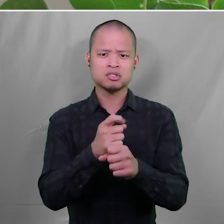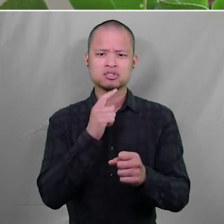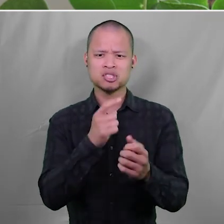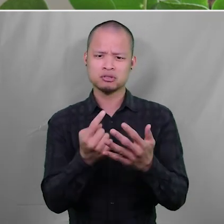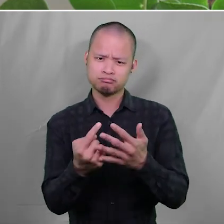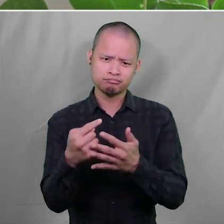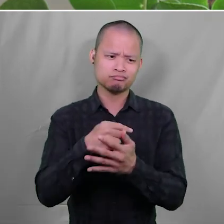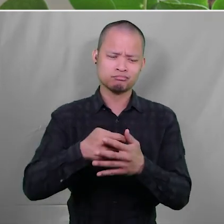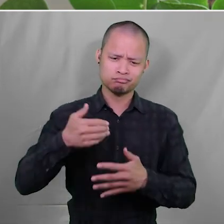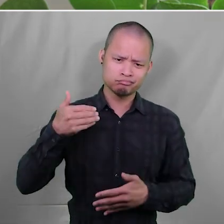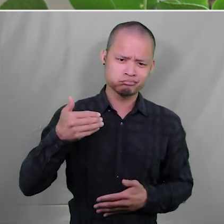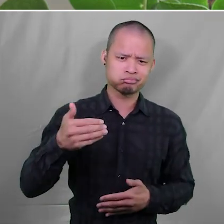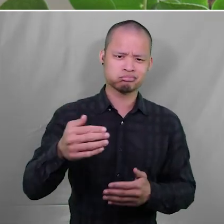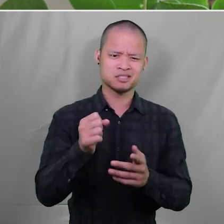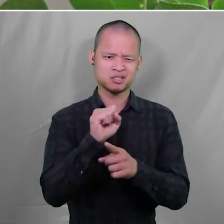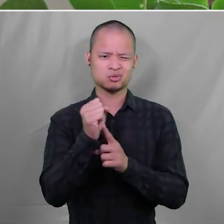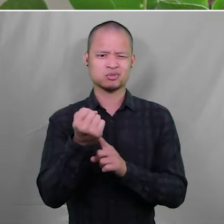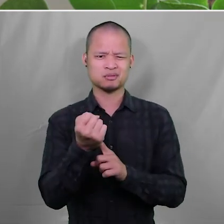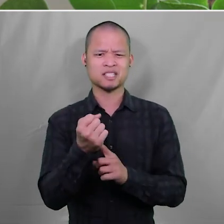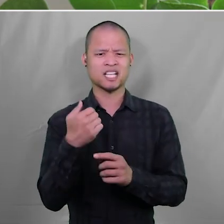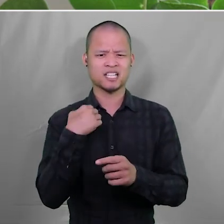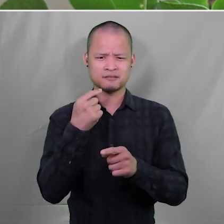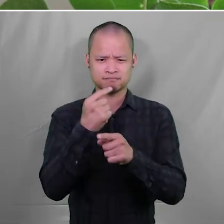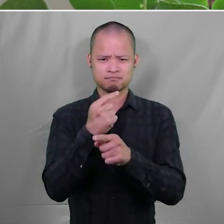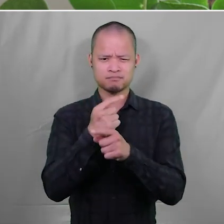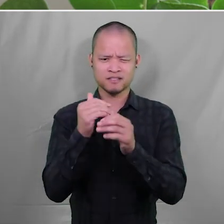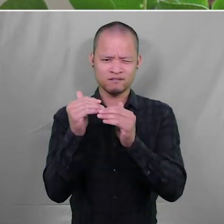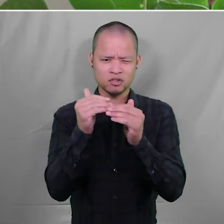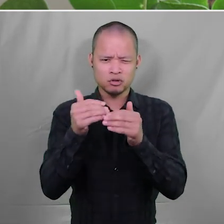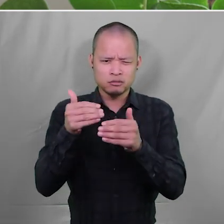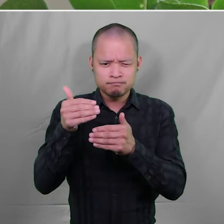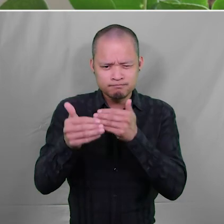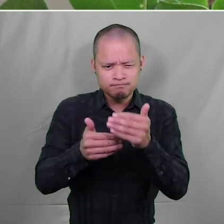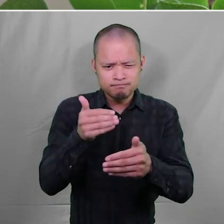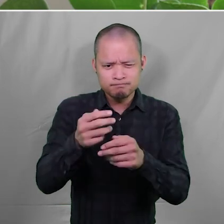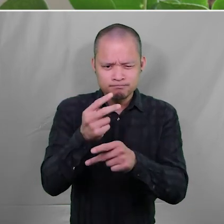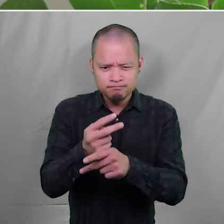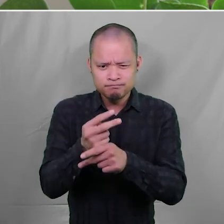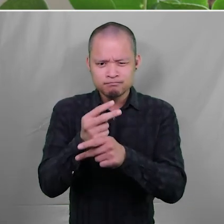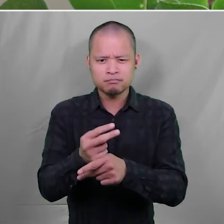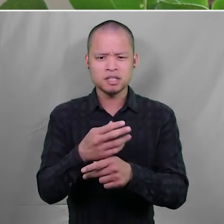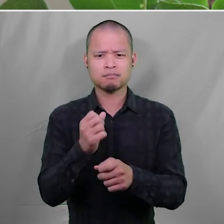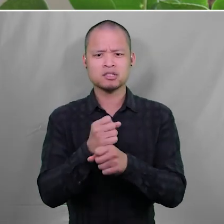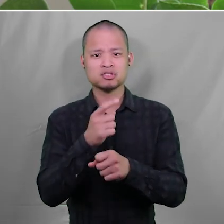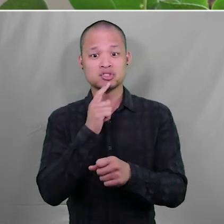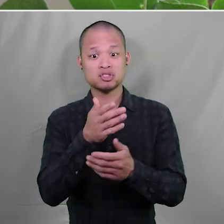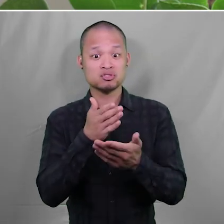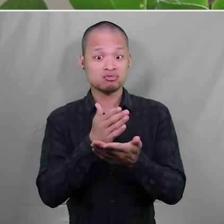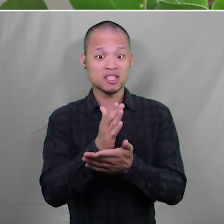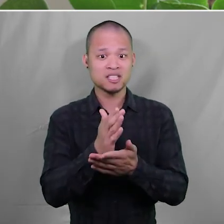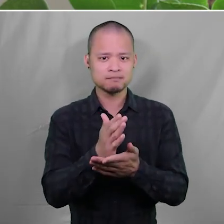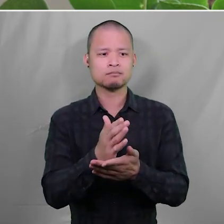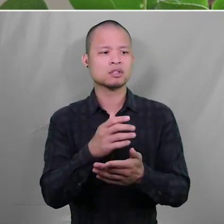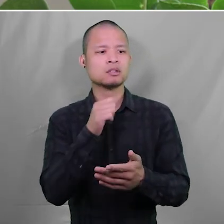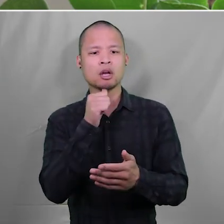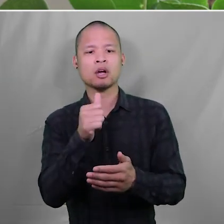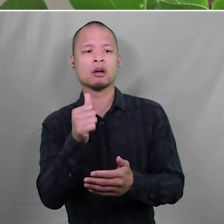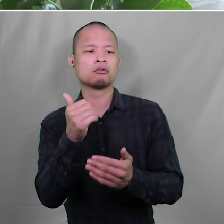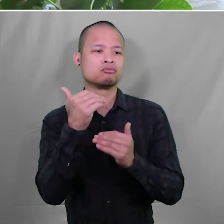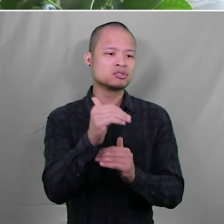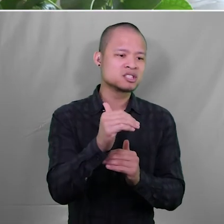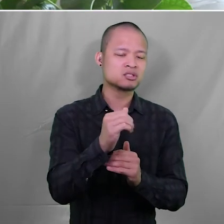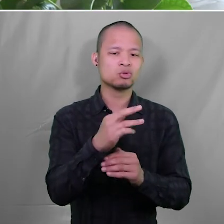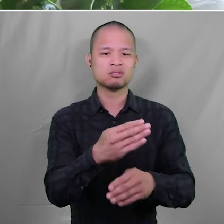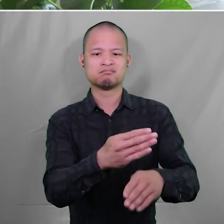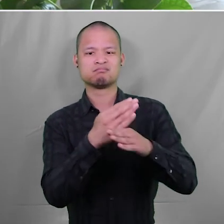revisit situations, have fair due processes, and have a plan to restore a right that has been limited or restricted.